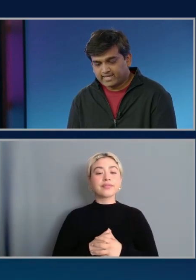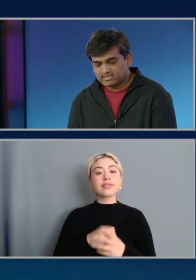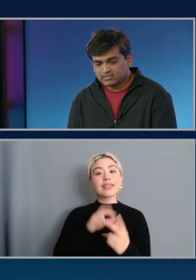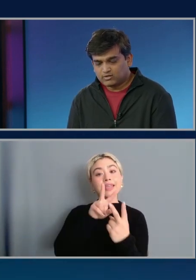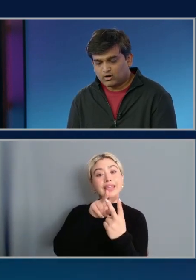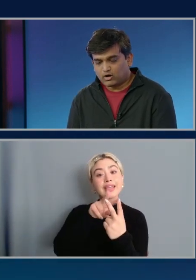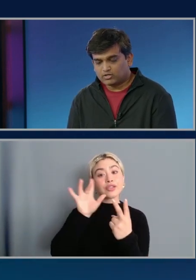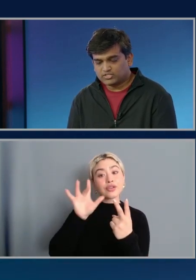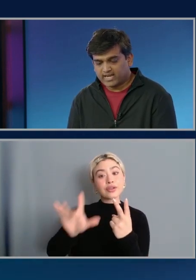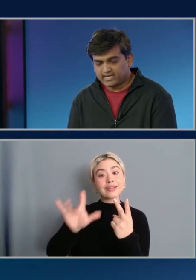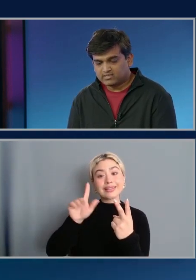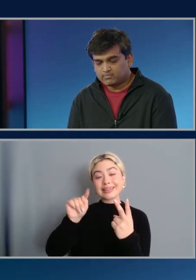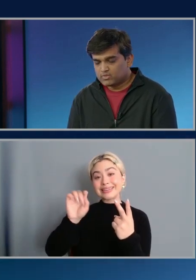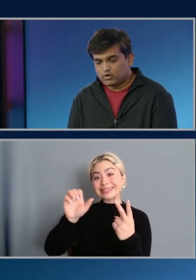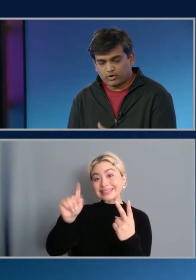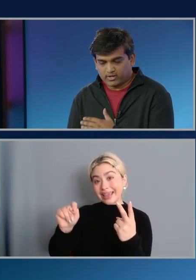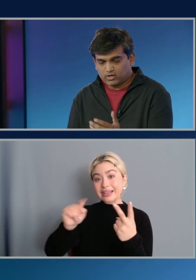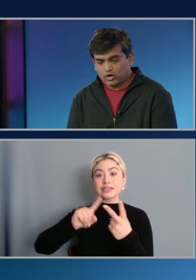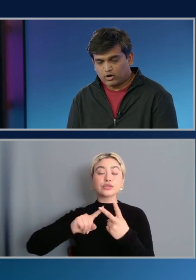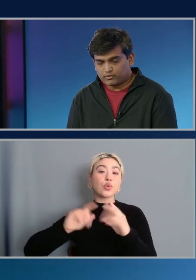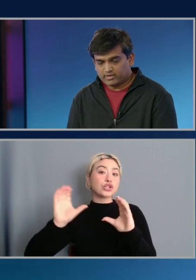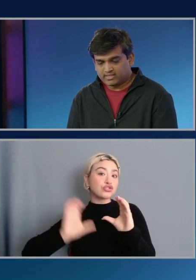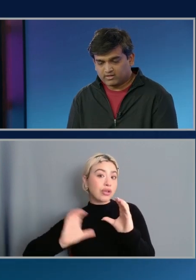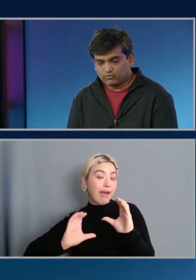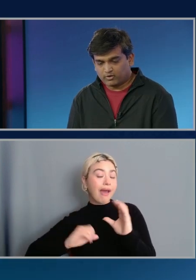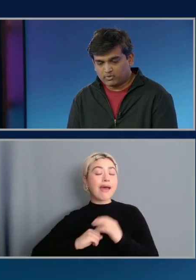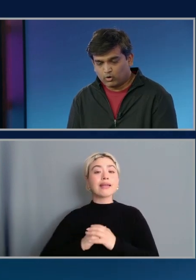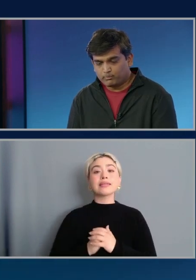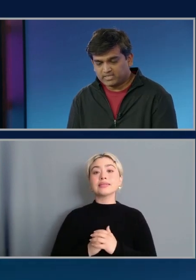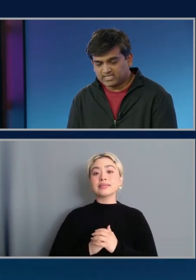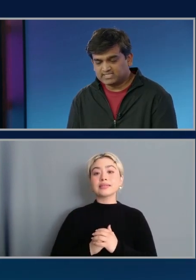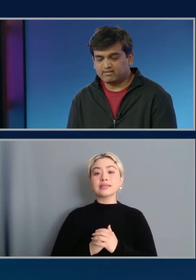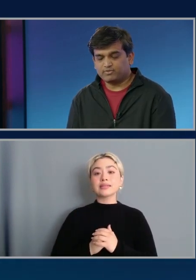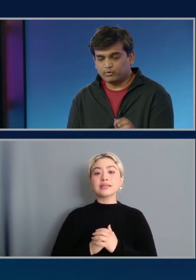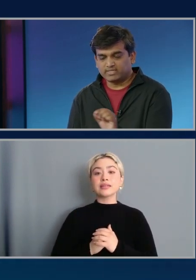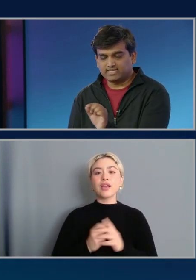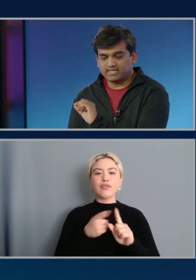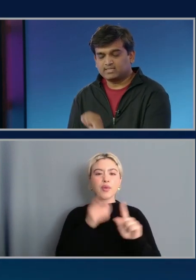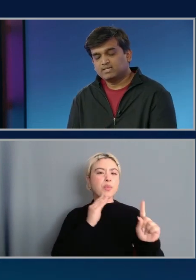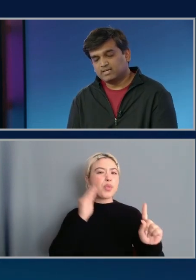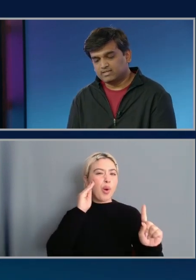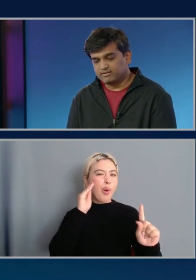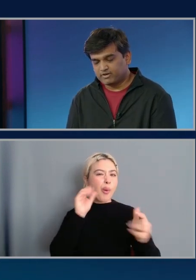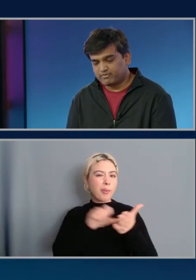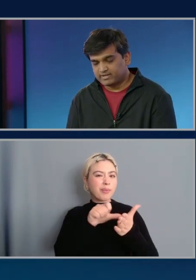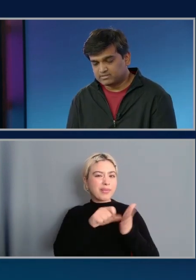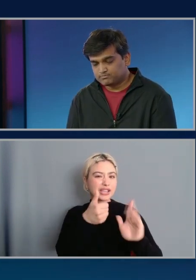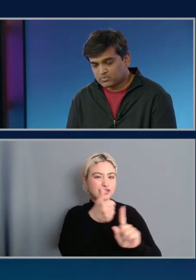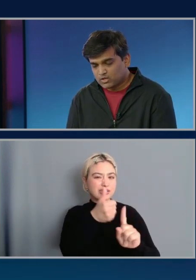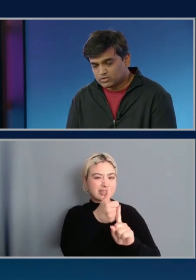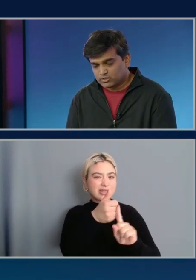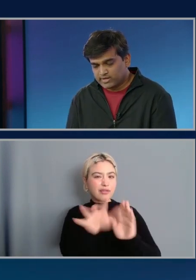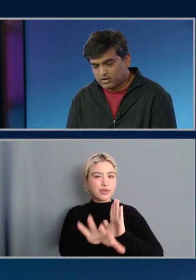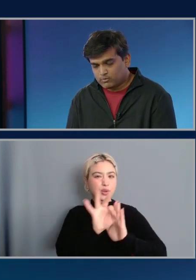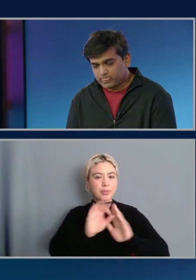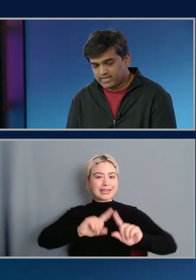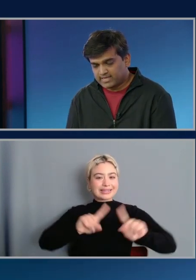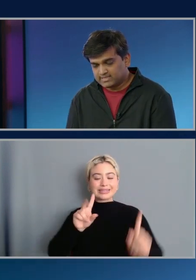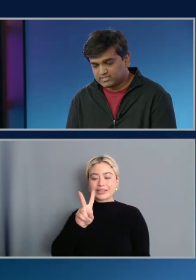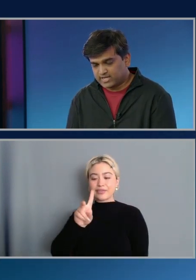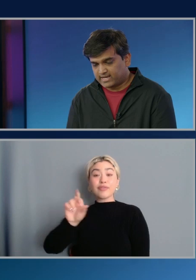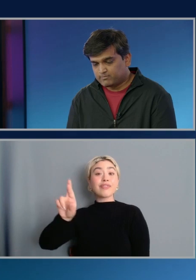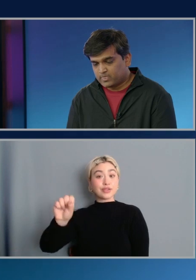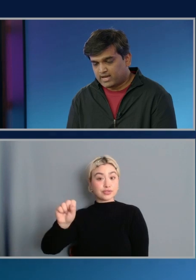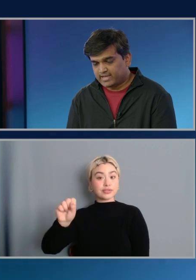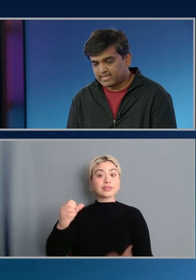on text or chat, or from the home page itself, you can select different vendors. So now, in